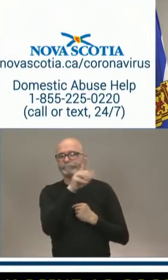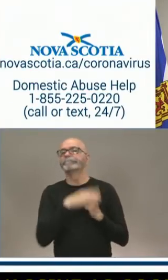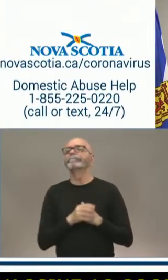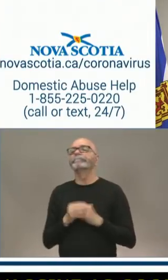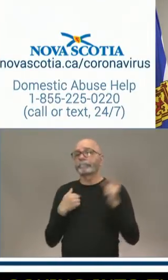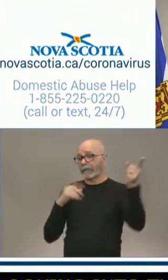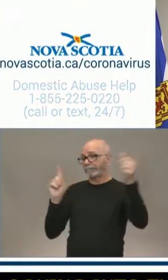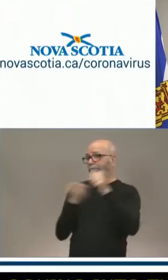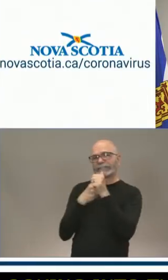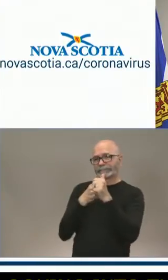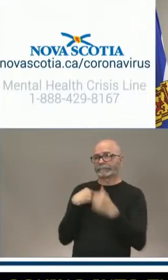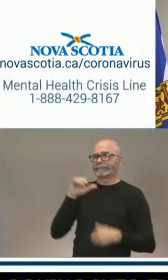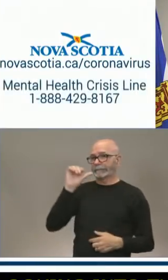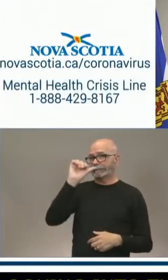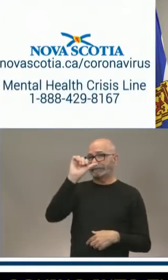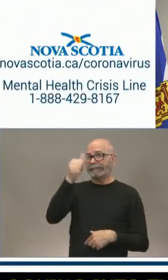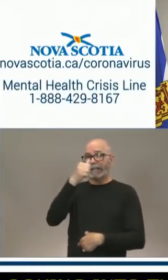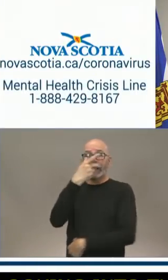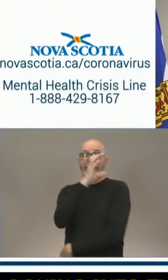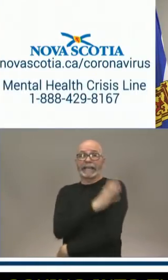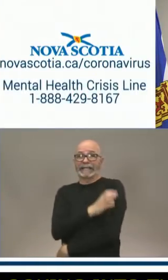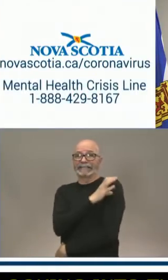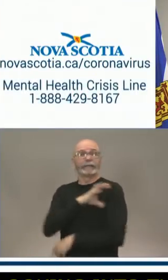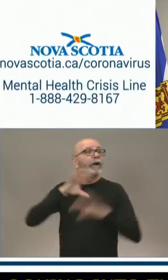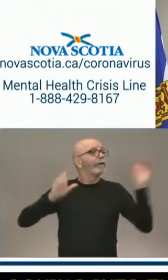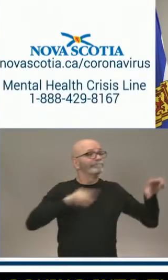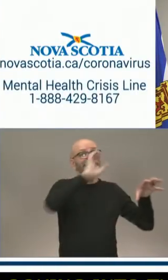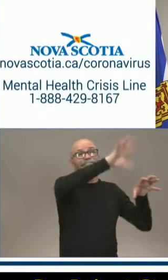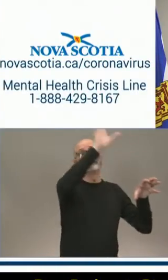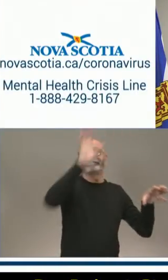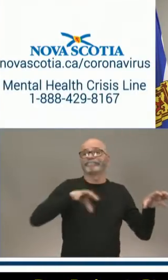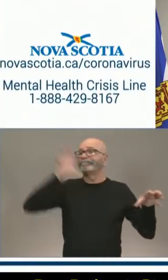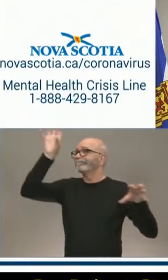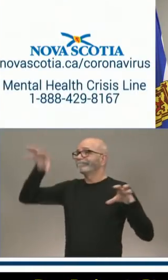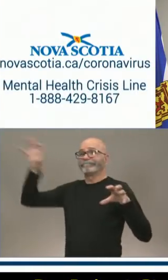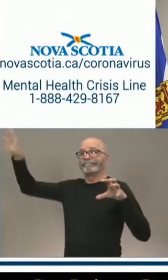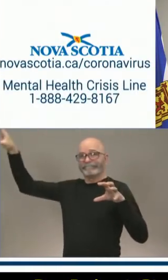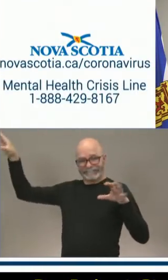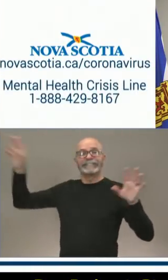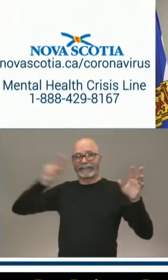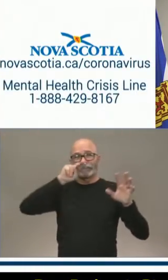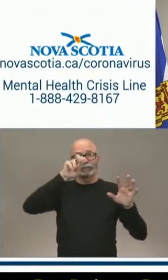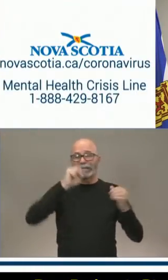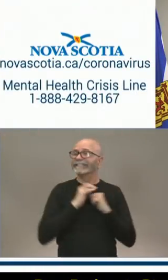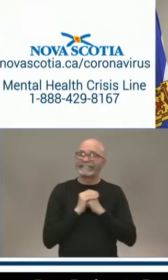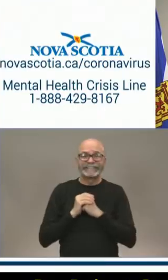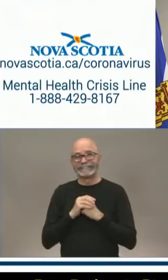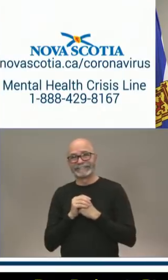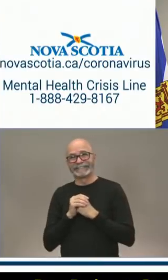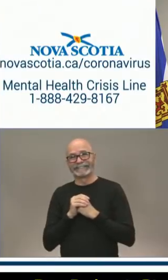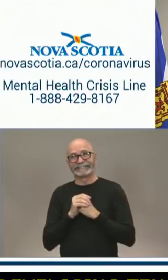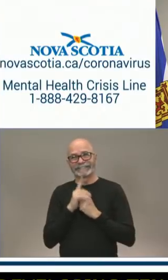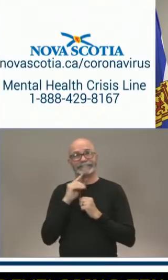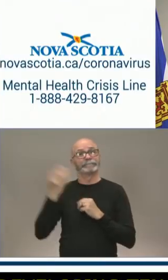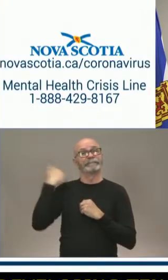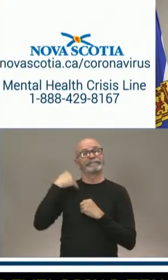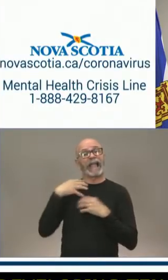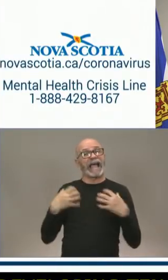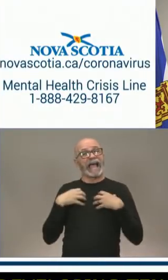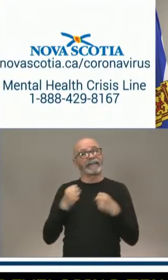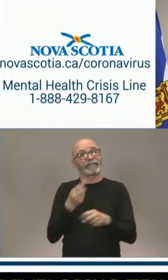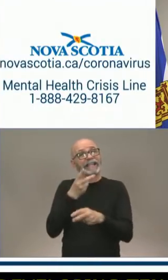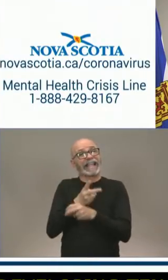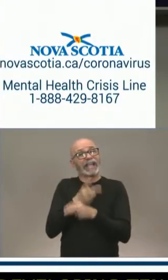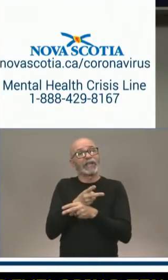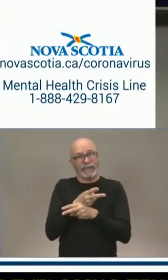community clinics around the province, based at the same locations where we had our healthcare worker clinics, because that's where we have the various types